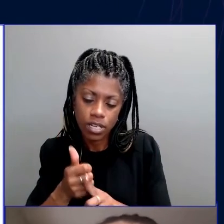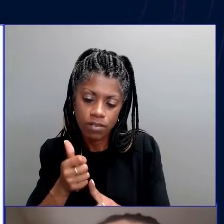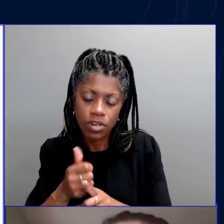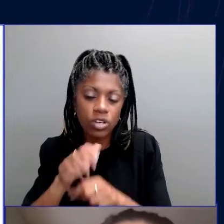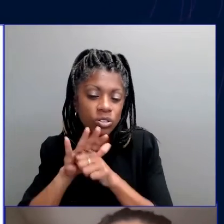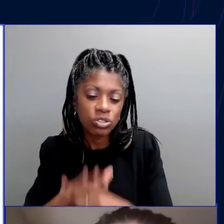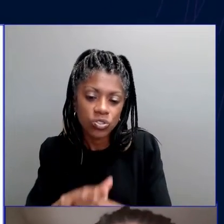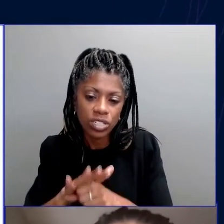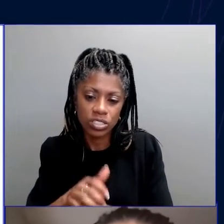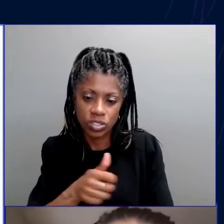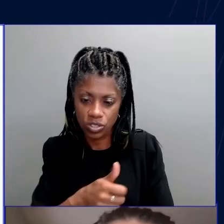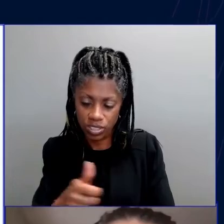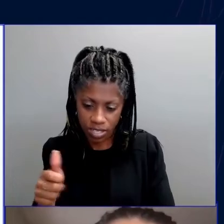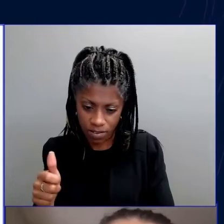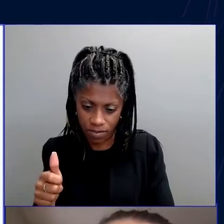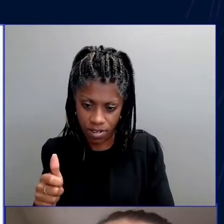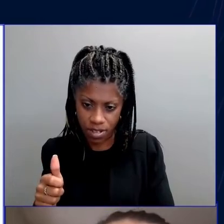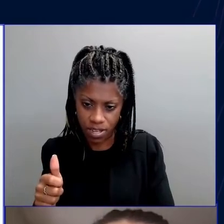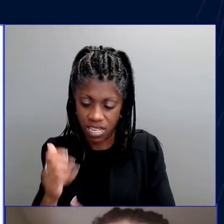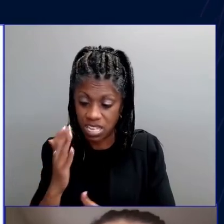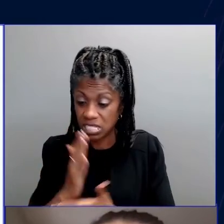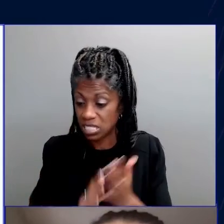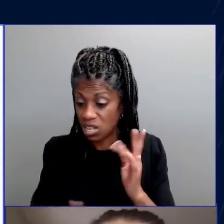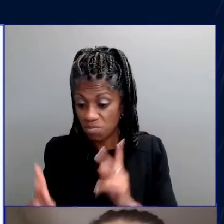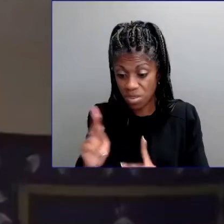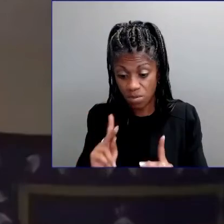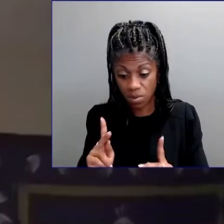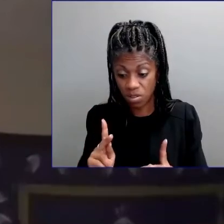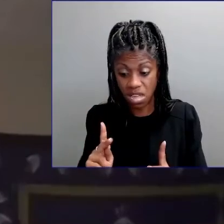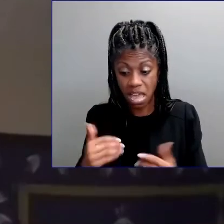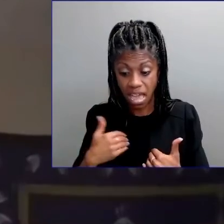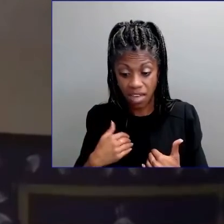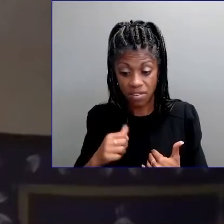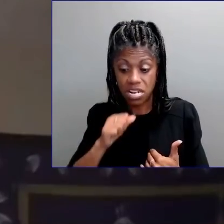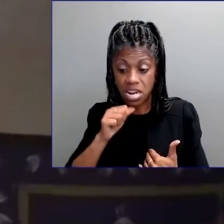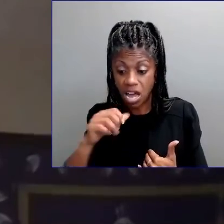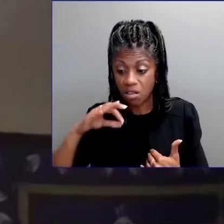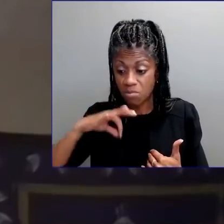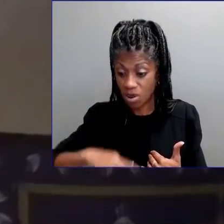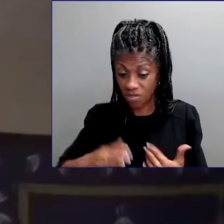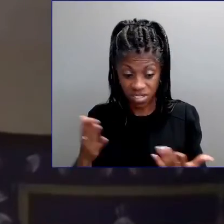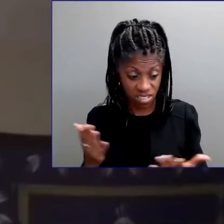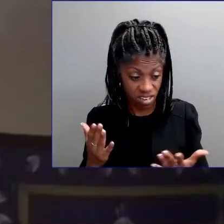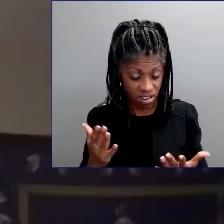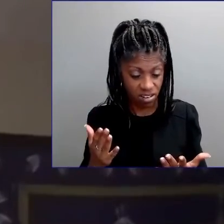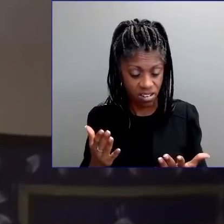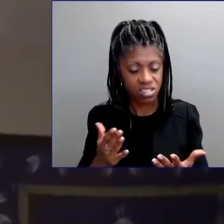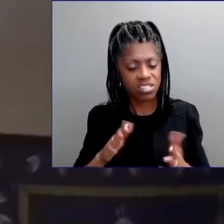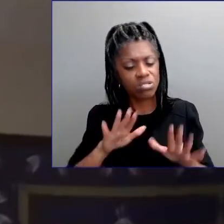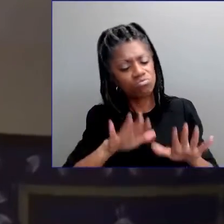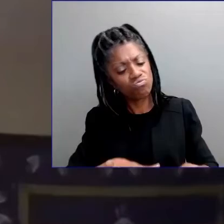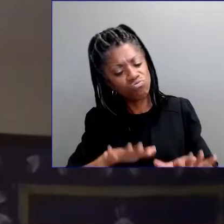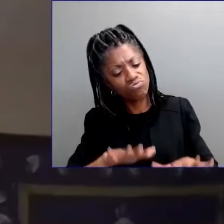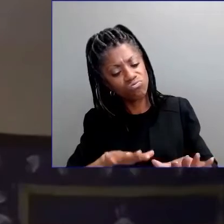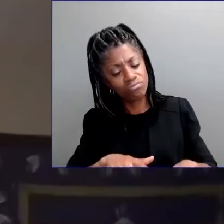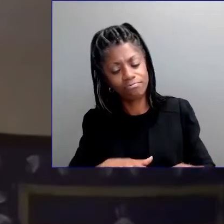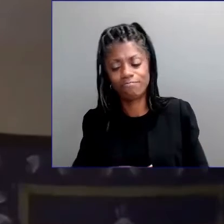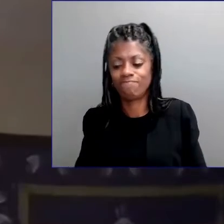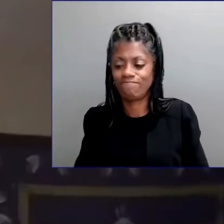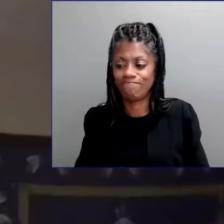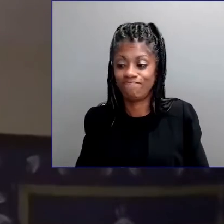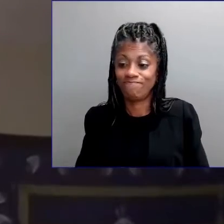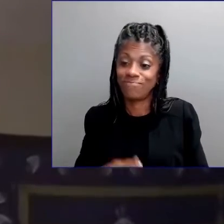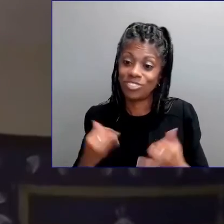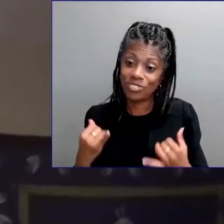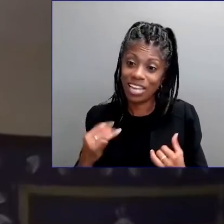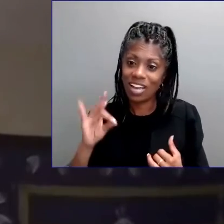own nonprofits here." Little did she know, so was I. And now 8 years later, I have the honor and privilege